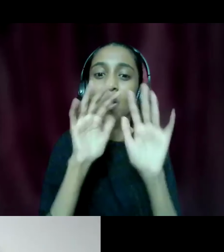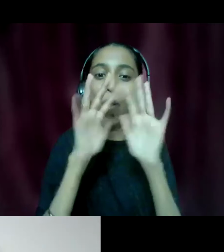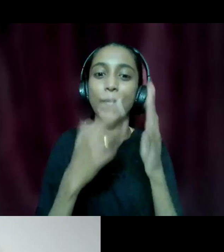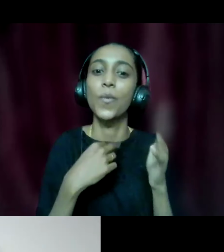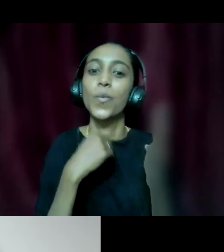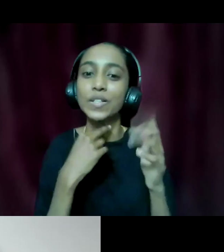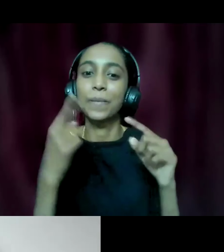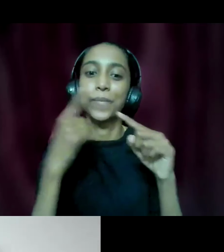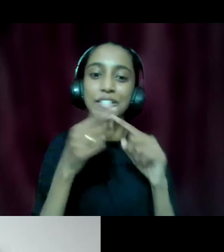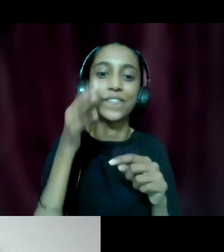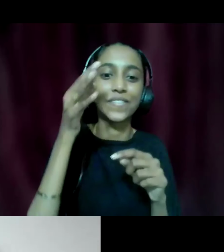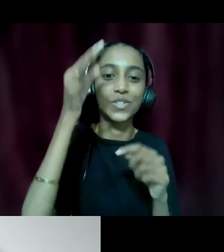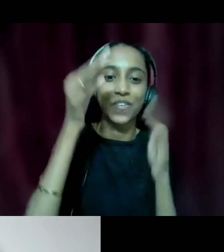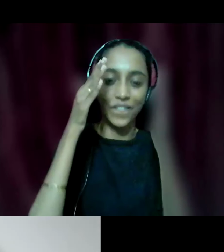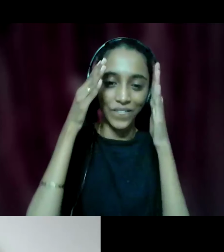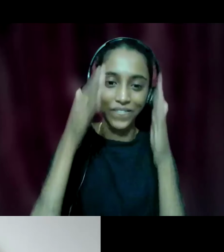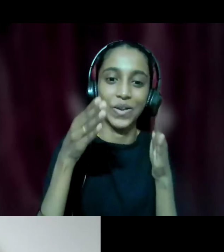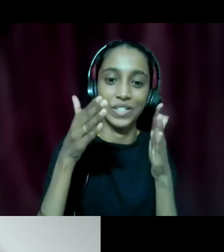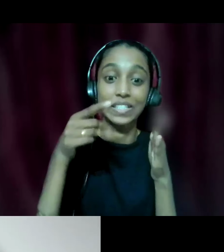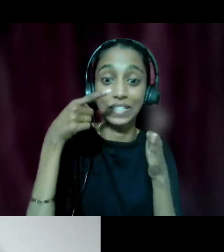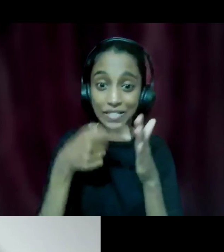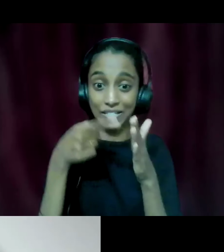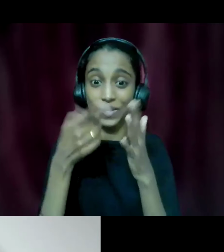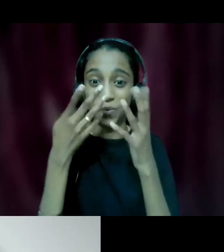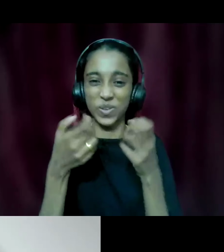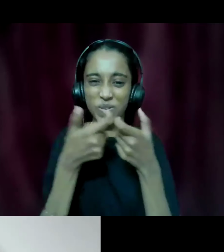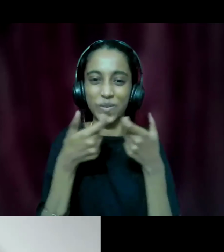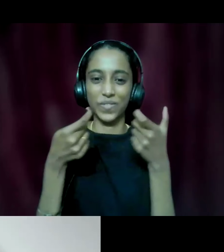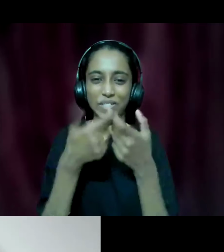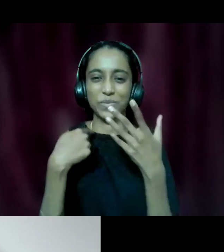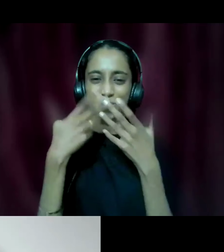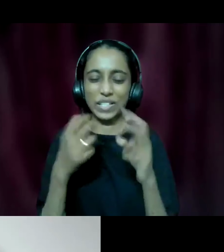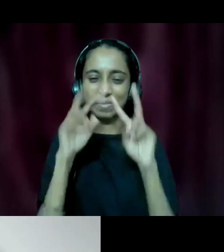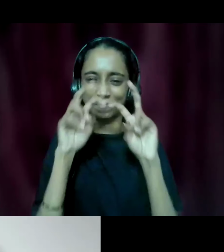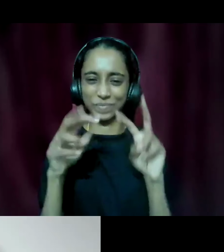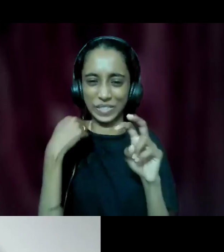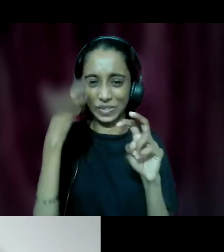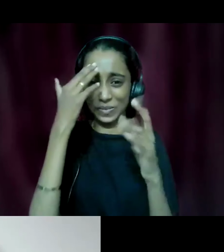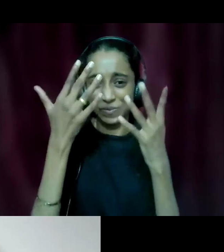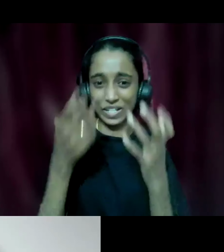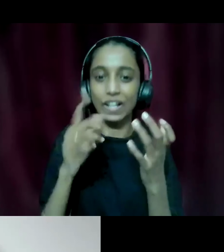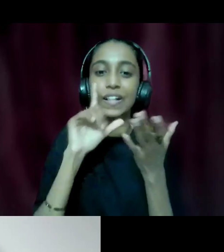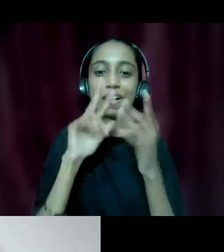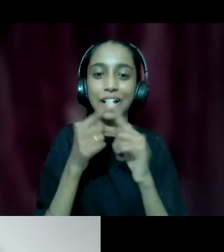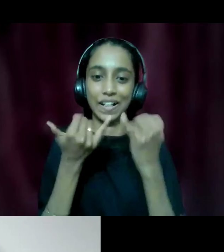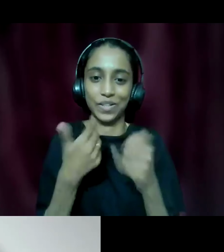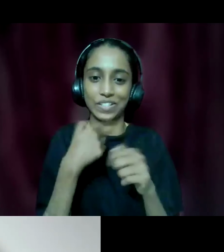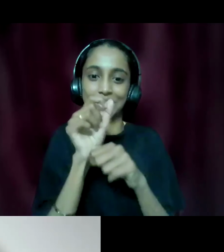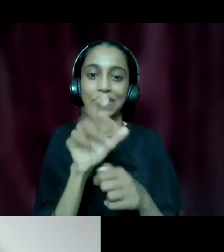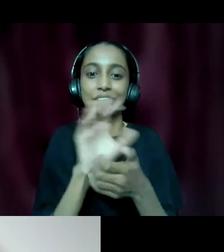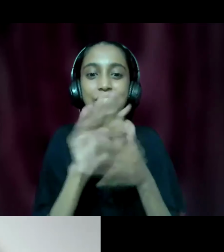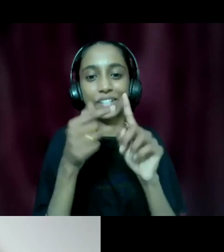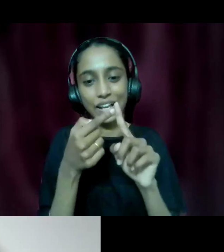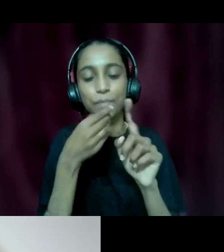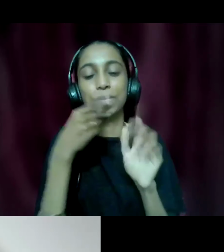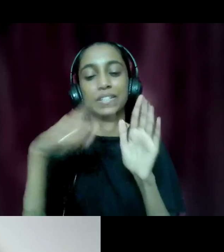and Future Focus. To know more about this conference, again, I'm sharing the link with you all in the chat box. You can click on